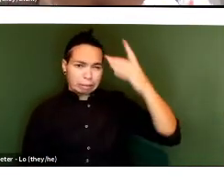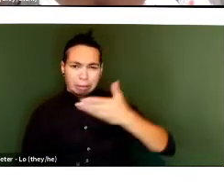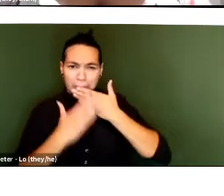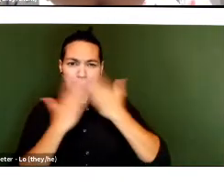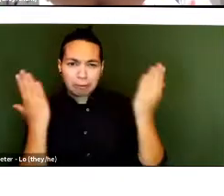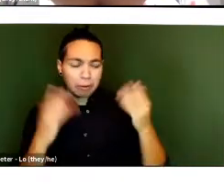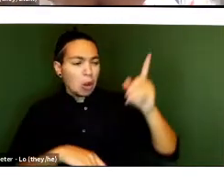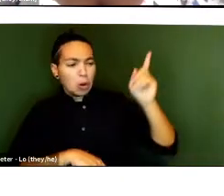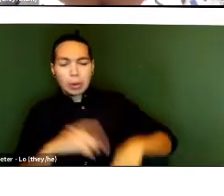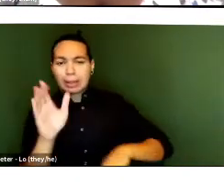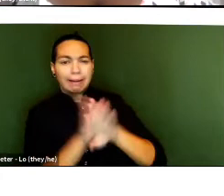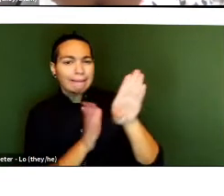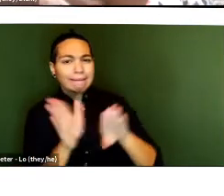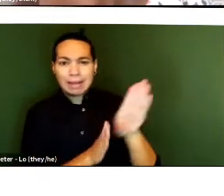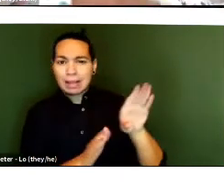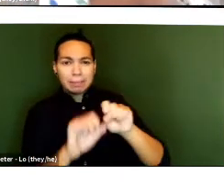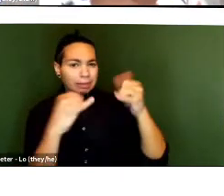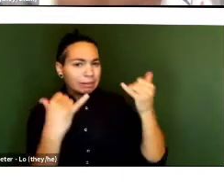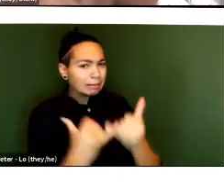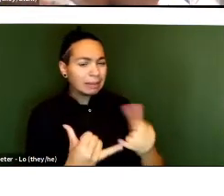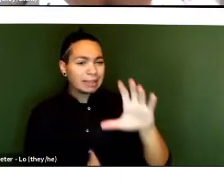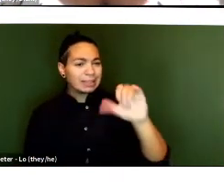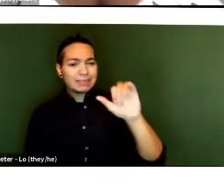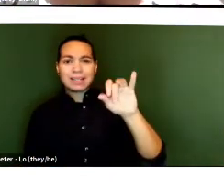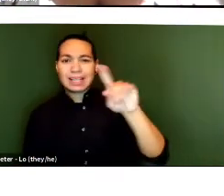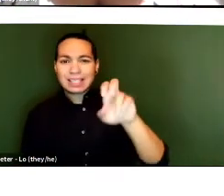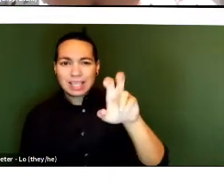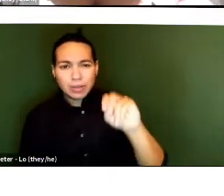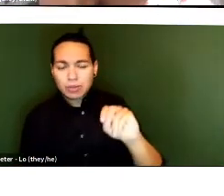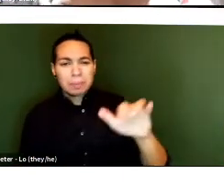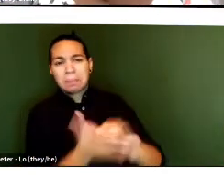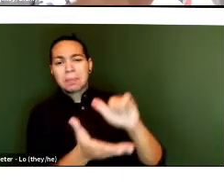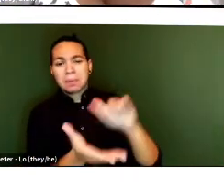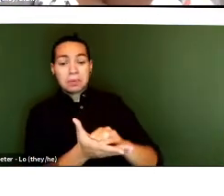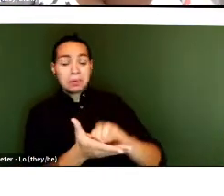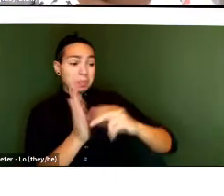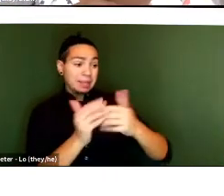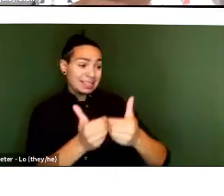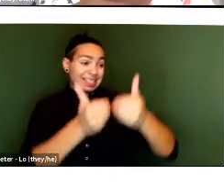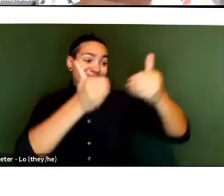civilization, indeed so far inferior as to constitute a separate species of mankind.